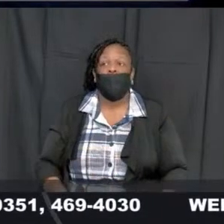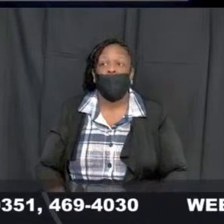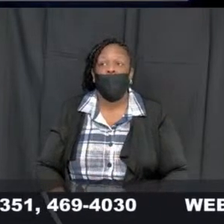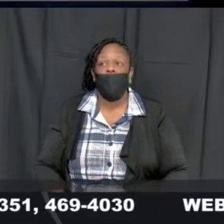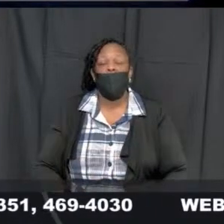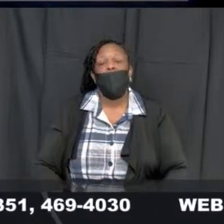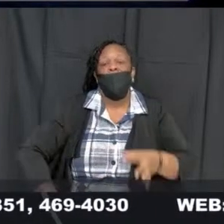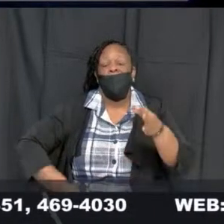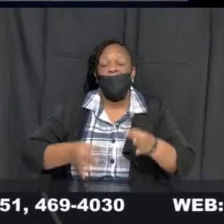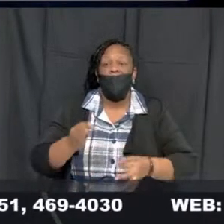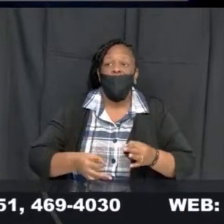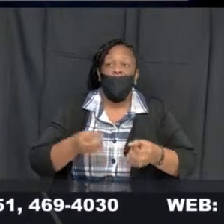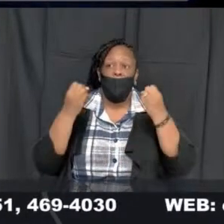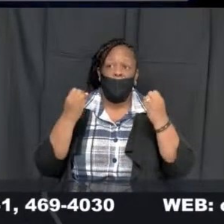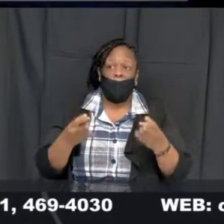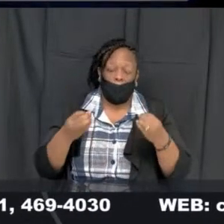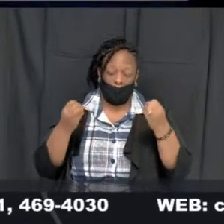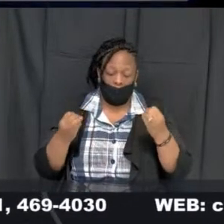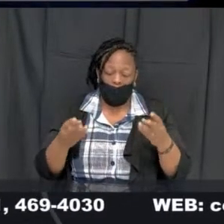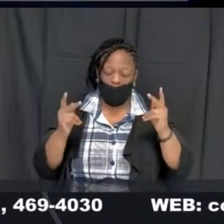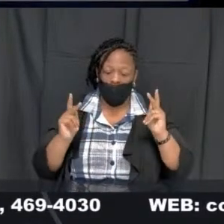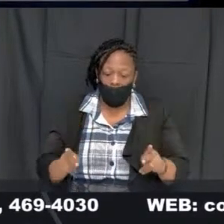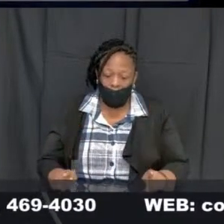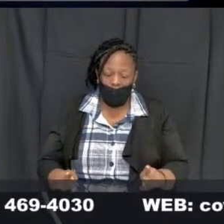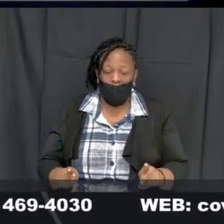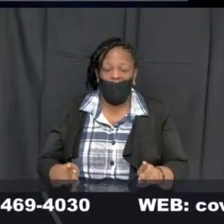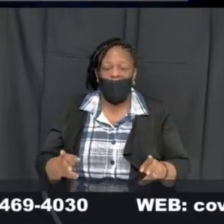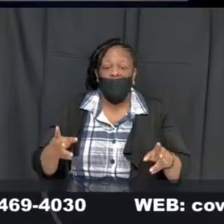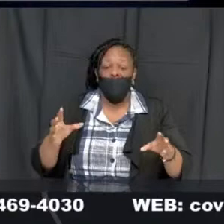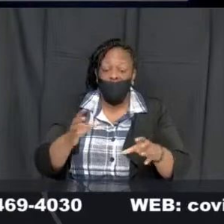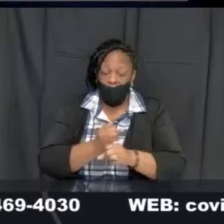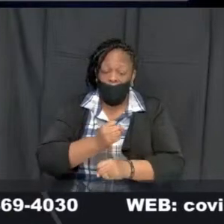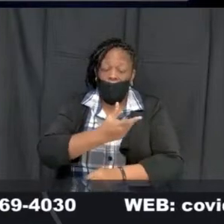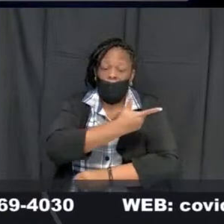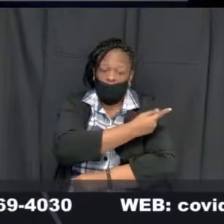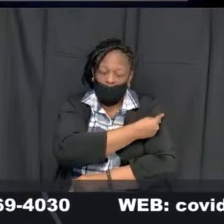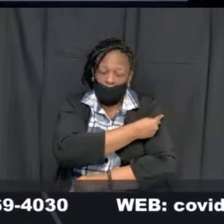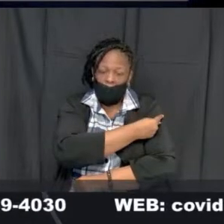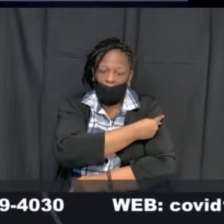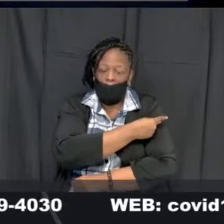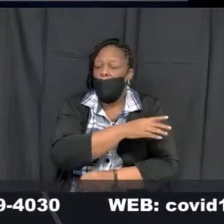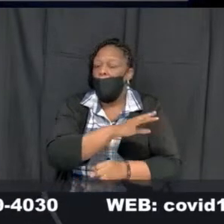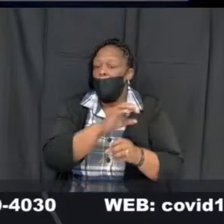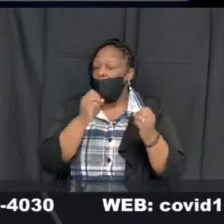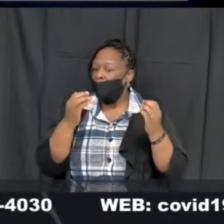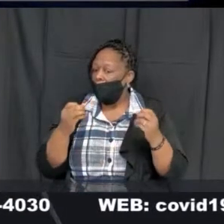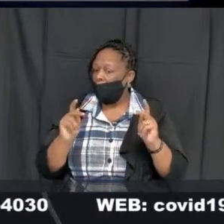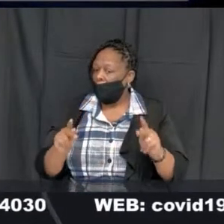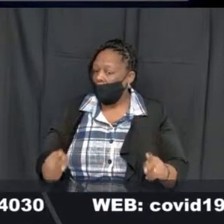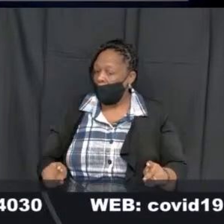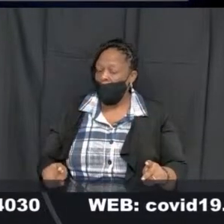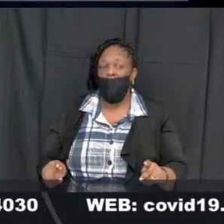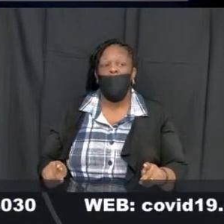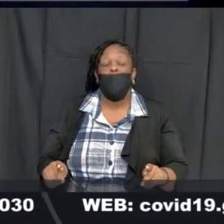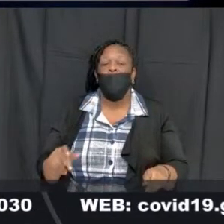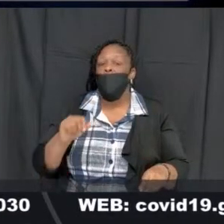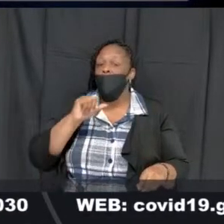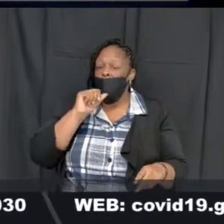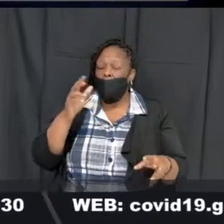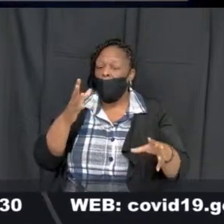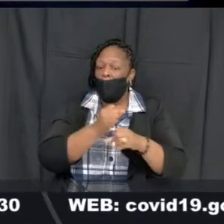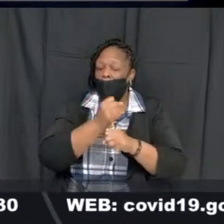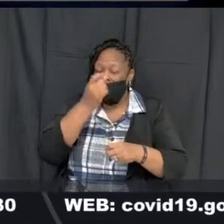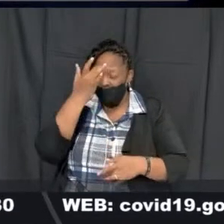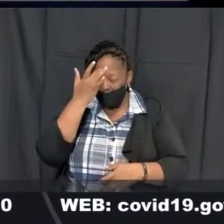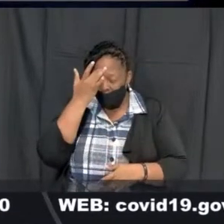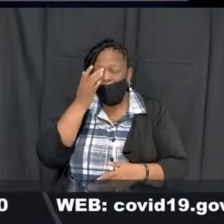resistant to the coronavirus, it will have nowhere to go and it will eventually peter out. I thought I'd share that because I think we need to